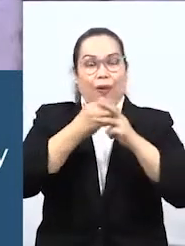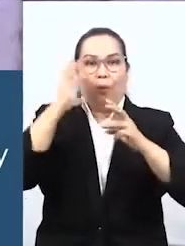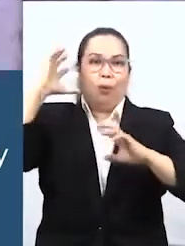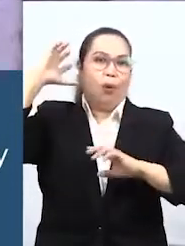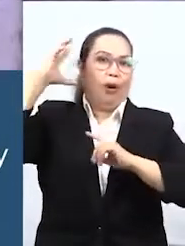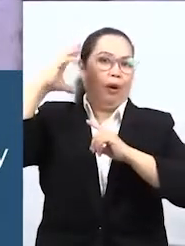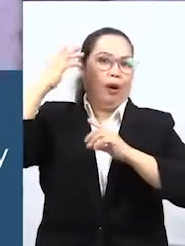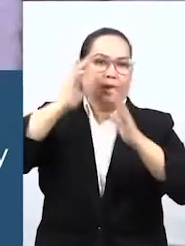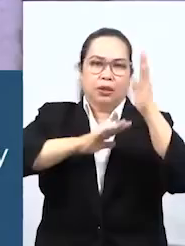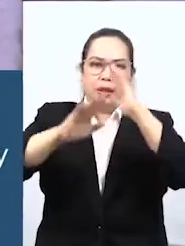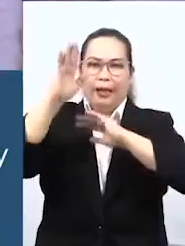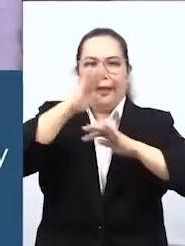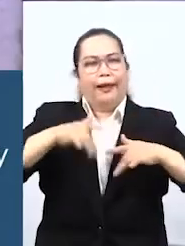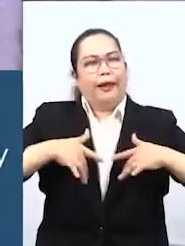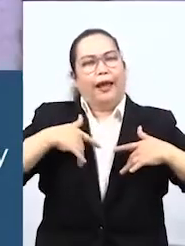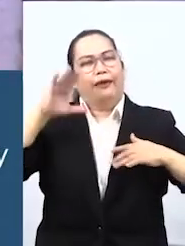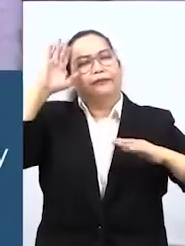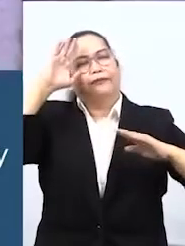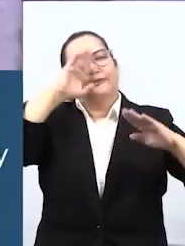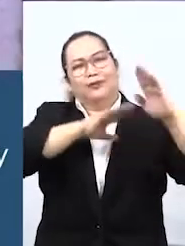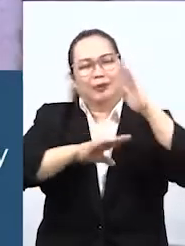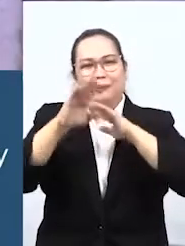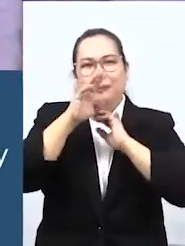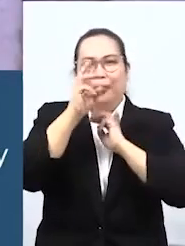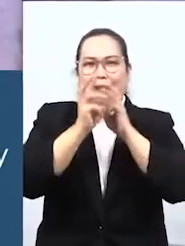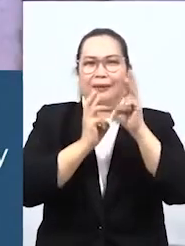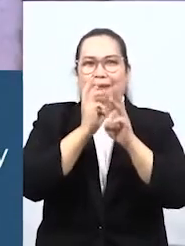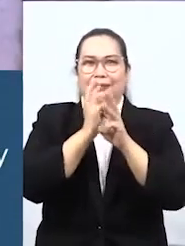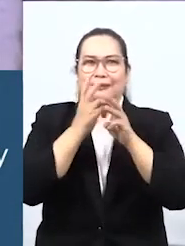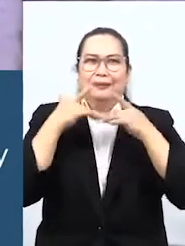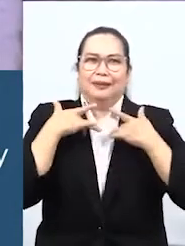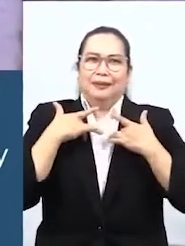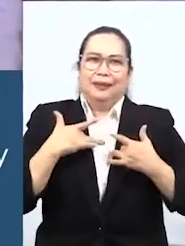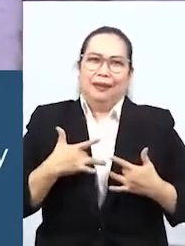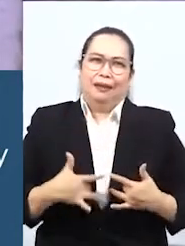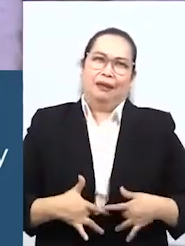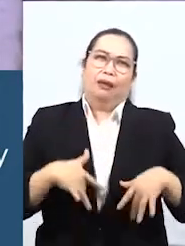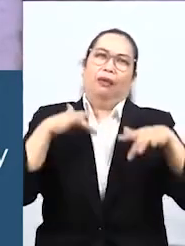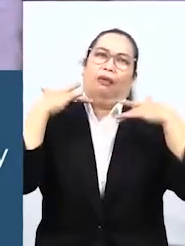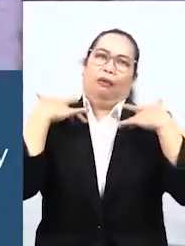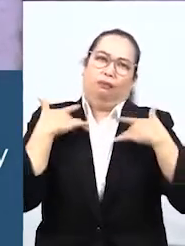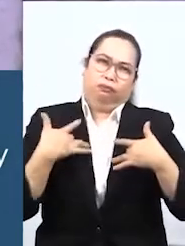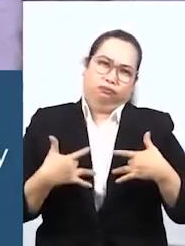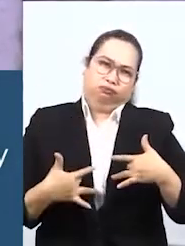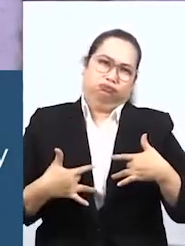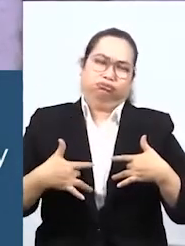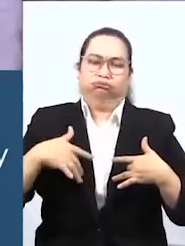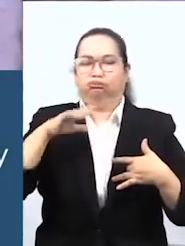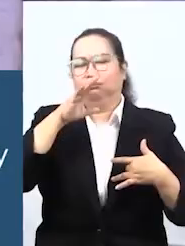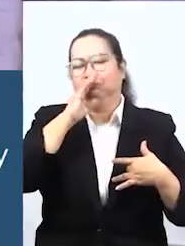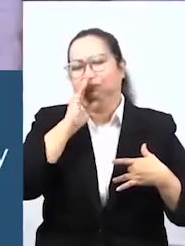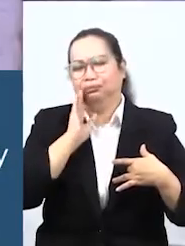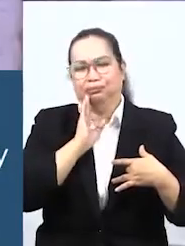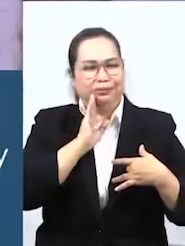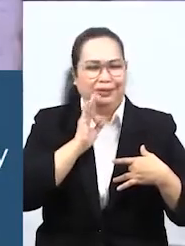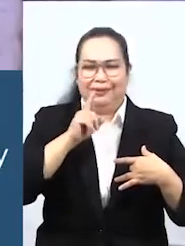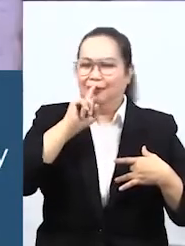is messy this world is very depressing and discouraging and that ought